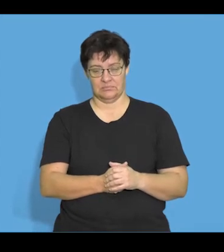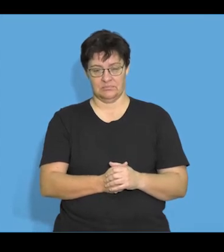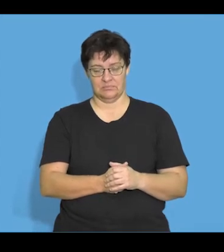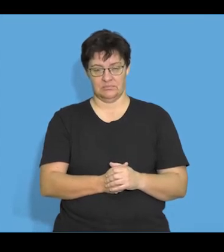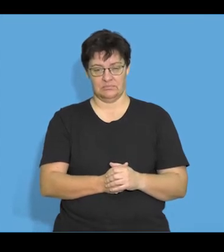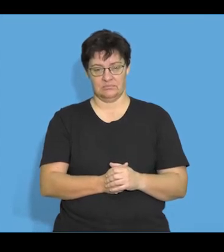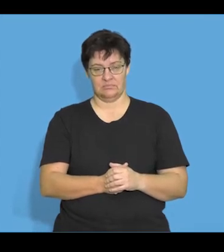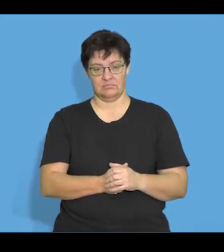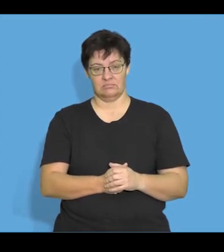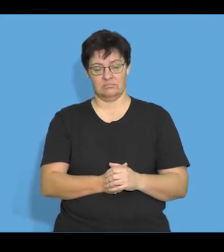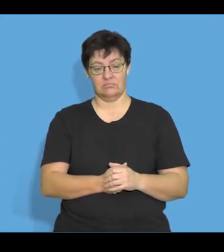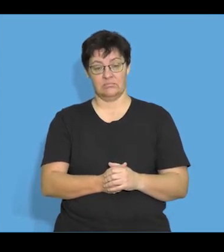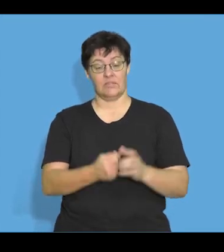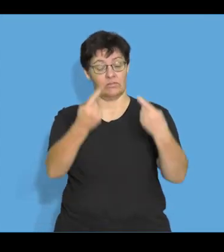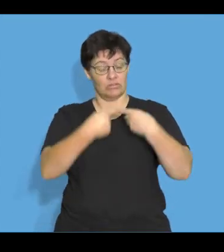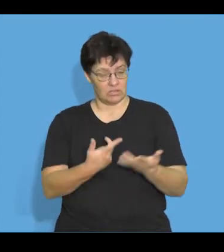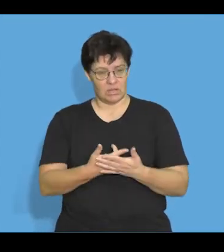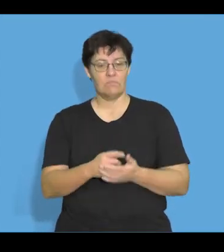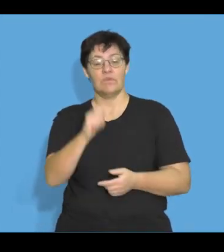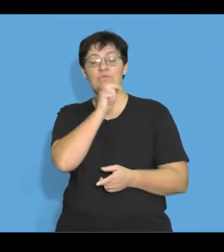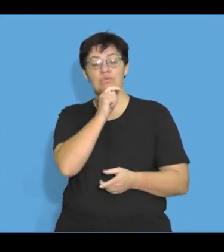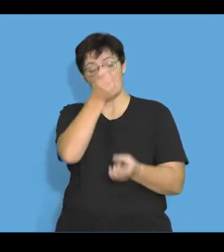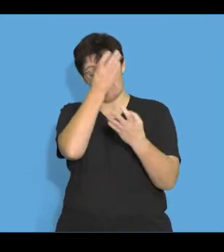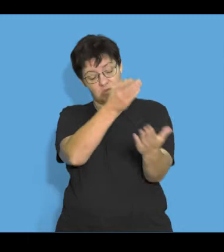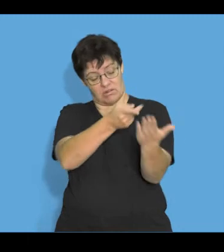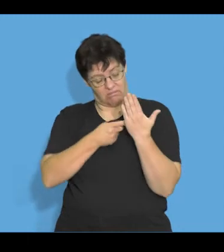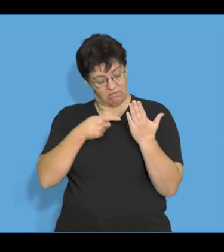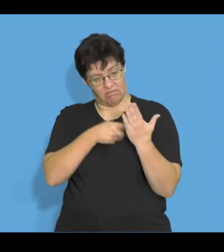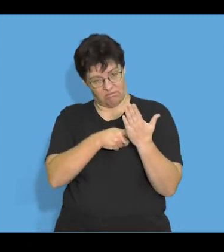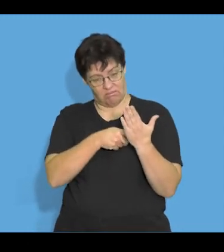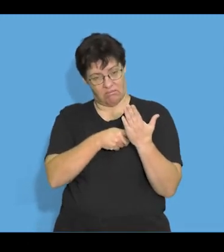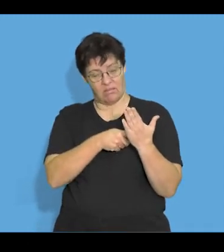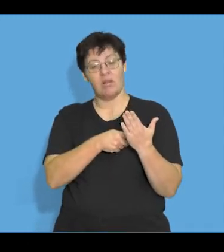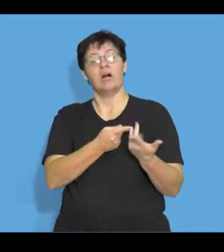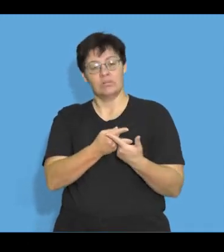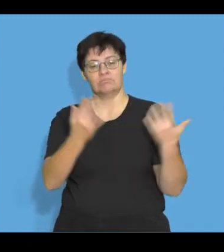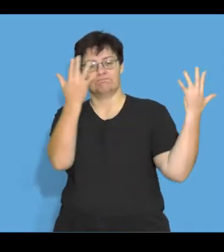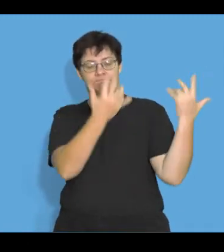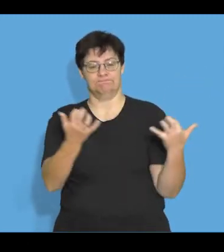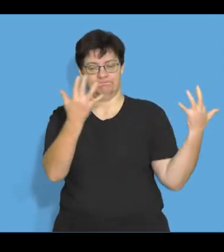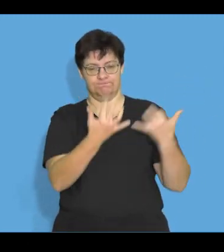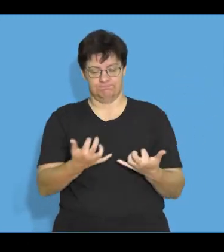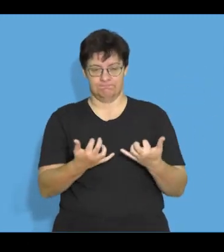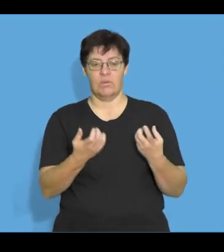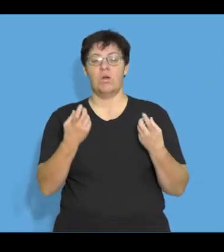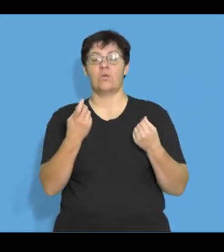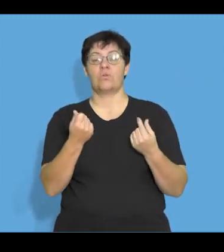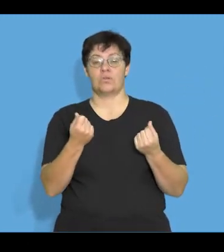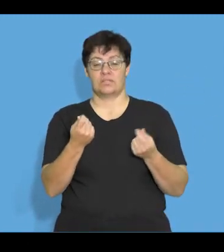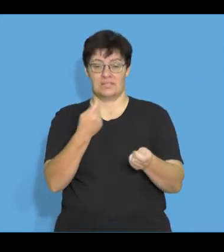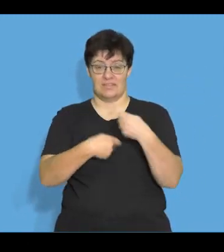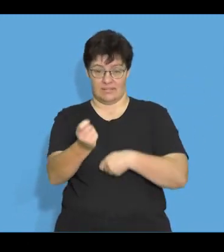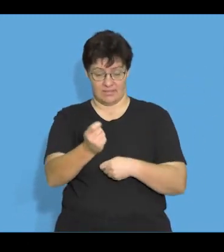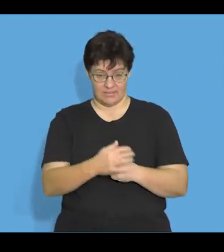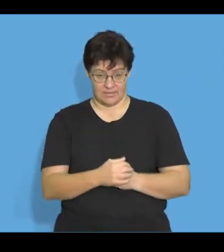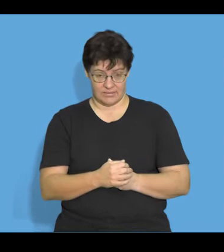The question says here, use the given information on transactions to calculate the cost of